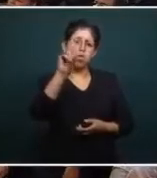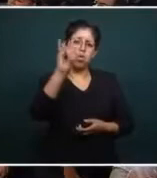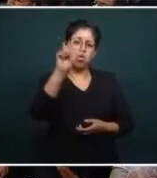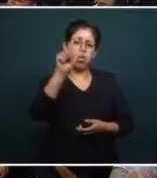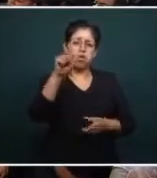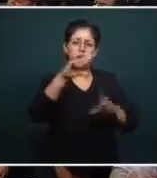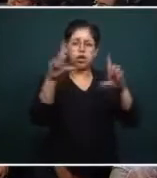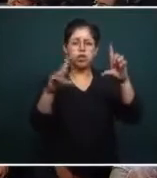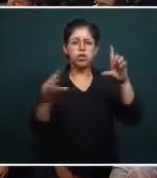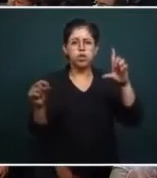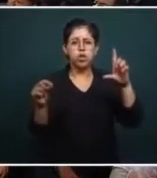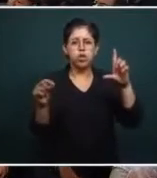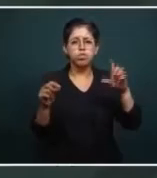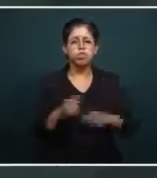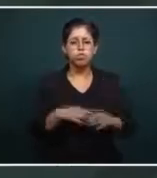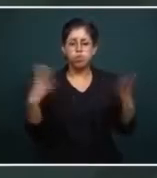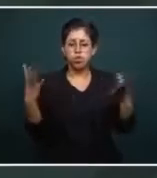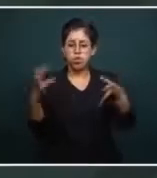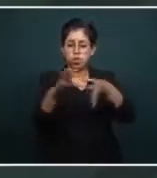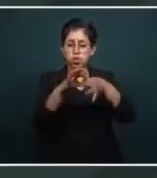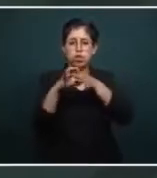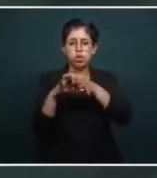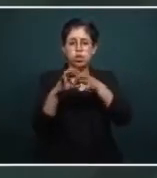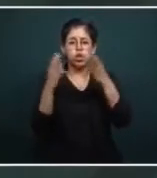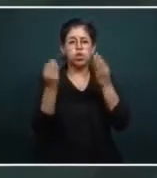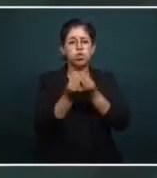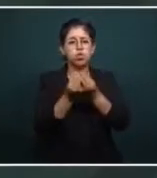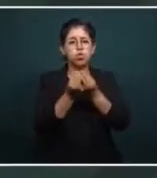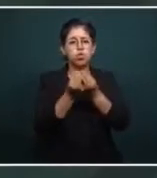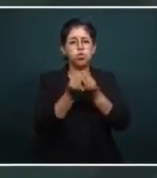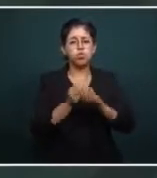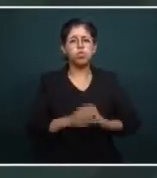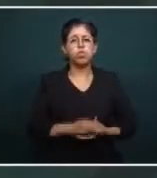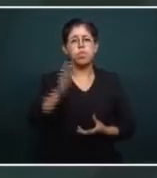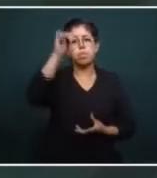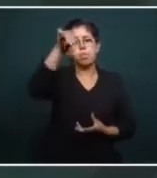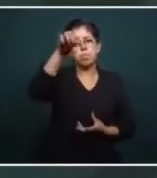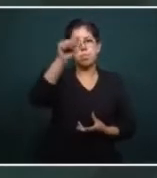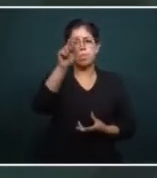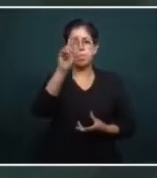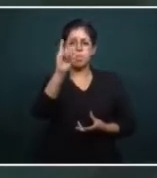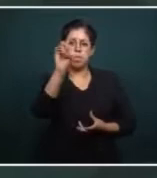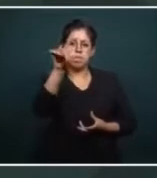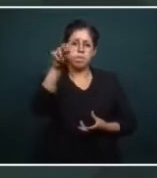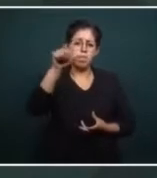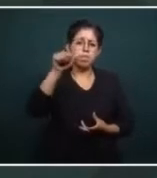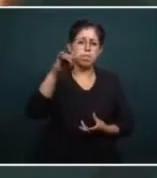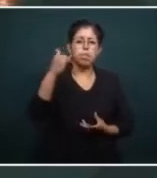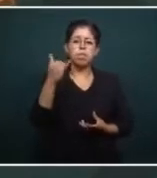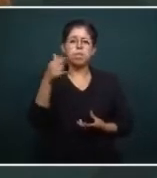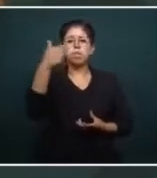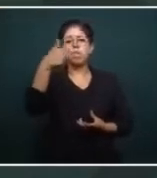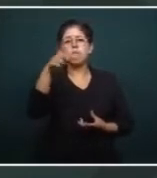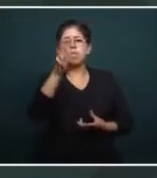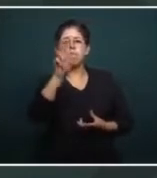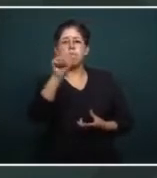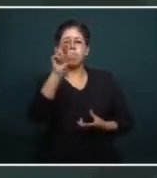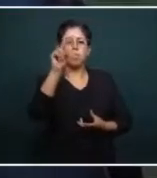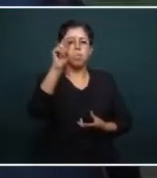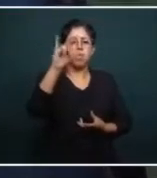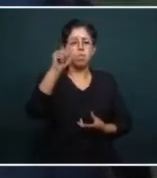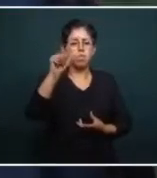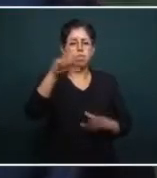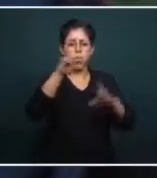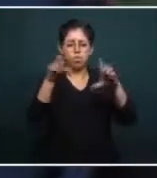Unirnos, that is como to lo be estamos haciendo. united such as we're doing. Si cada quien And if actúa por su everyone cuenta, acts on